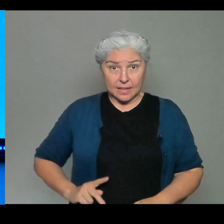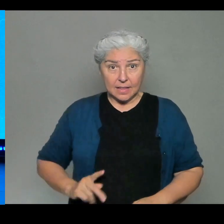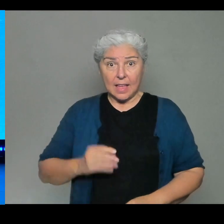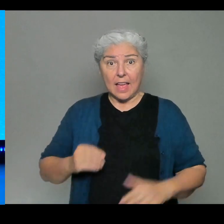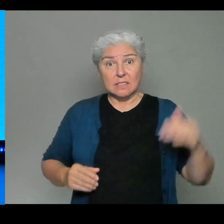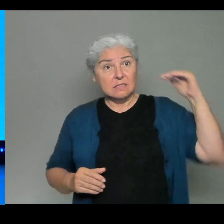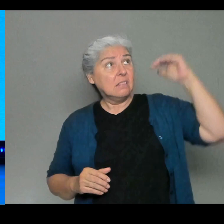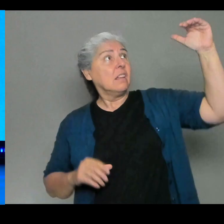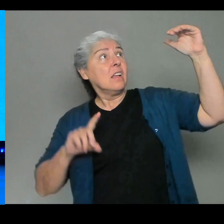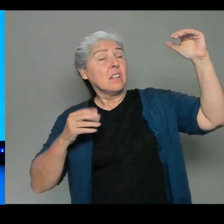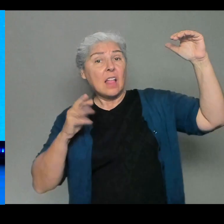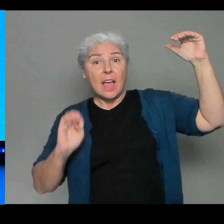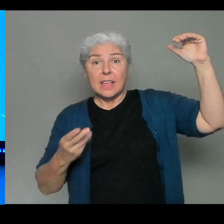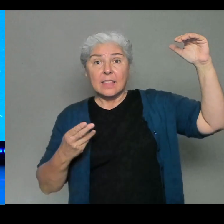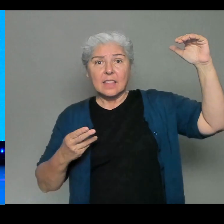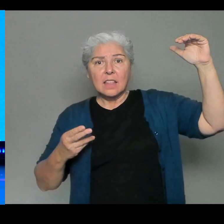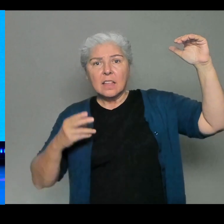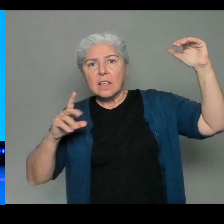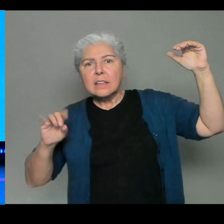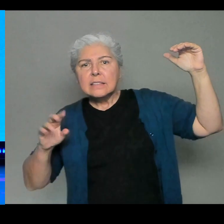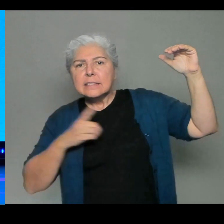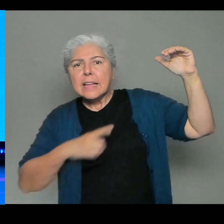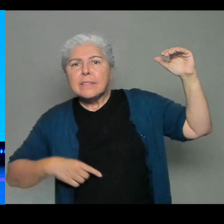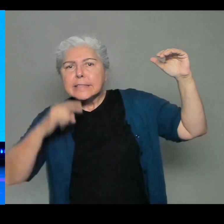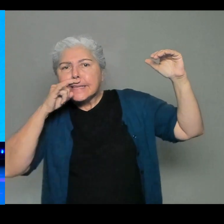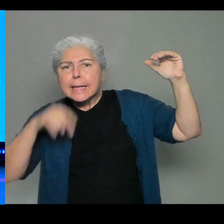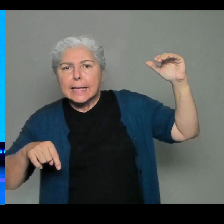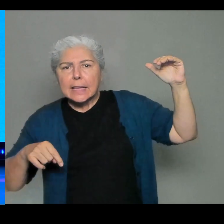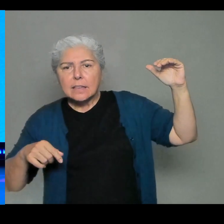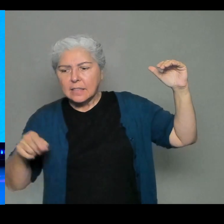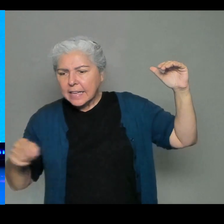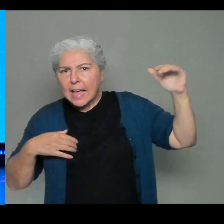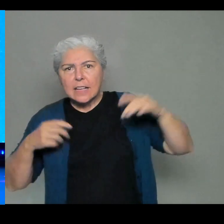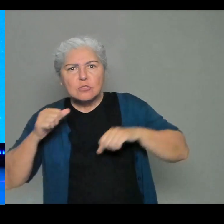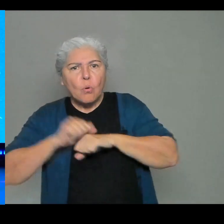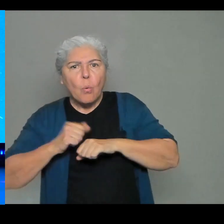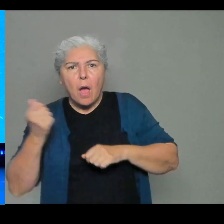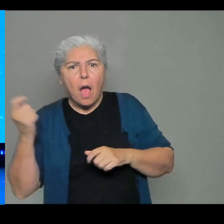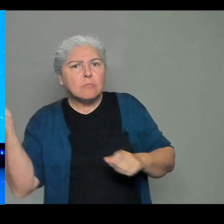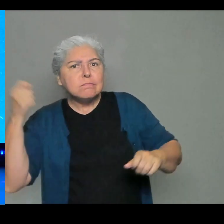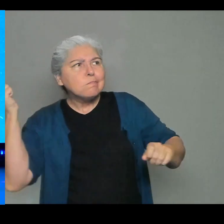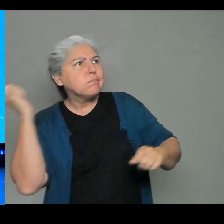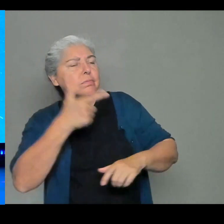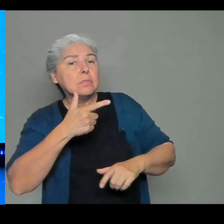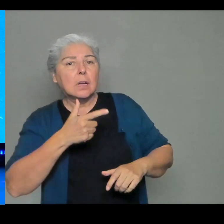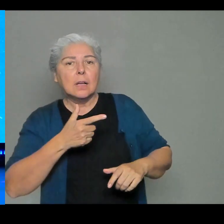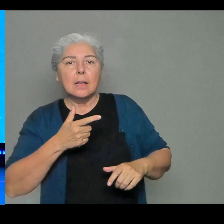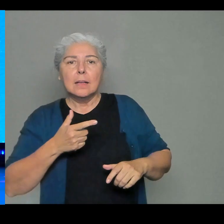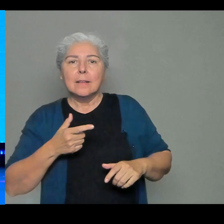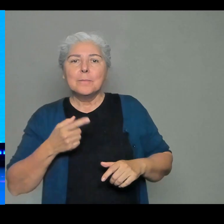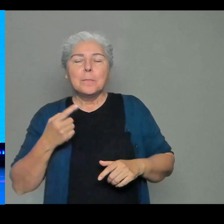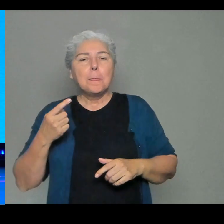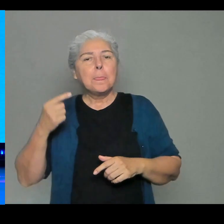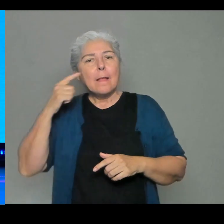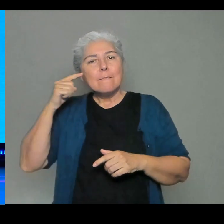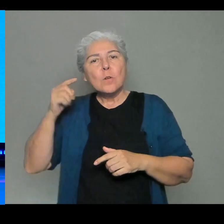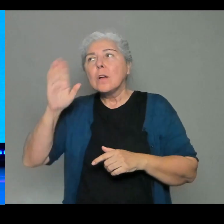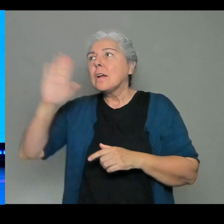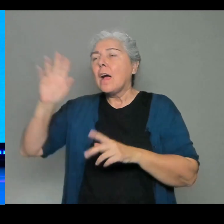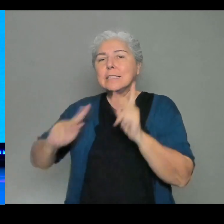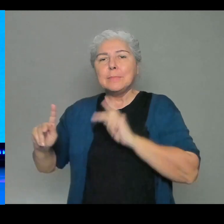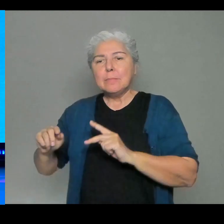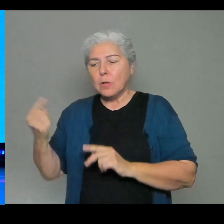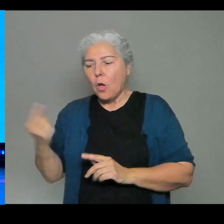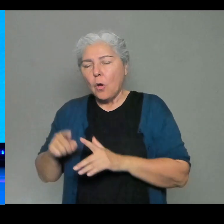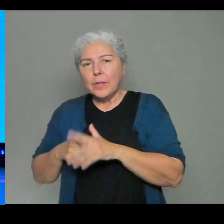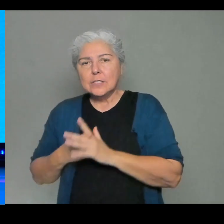giant with an armor bearer. The guy's 9 feet, 9 inches tall. David's a little kid. All he got is a rock. So there's always a